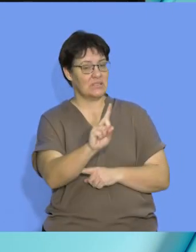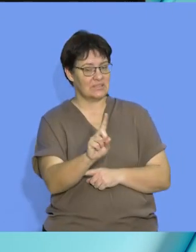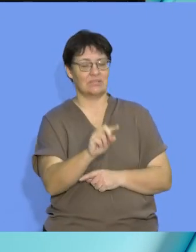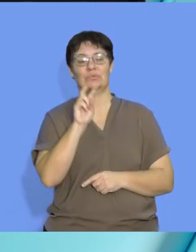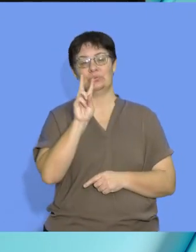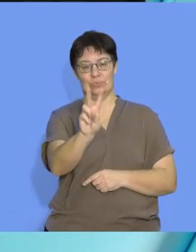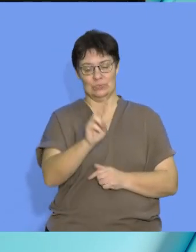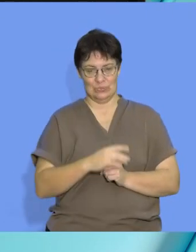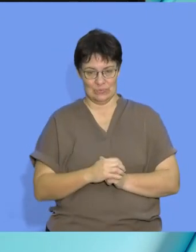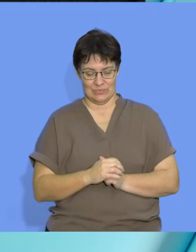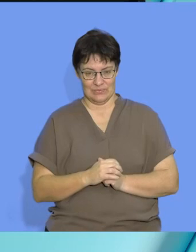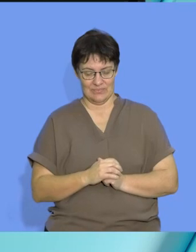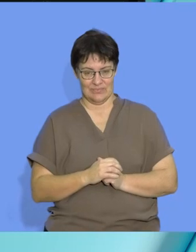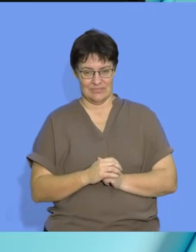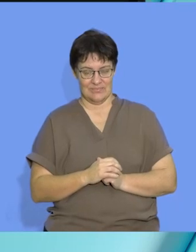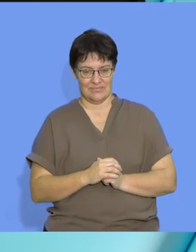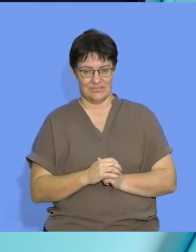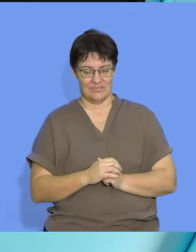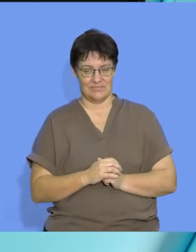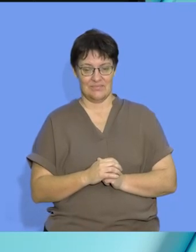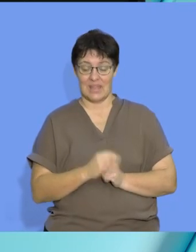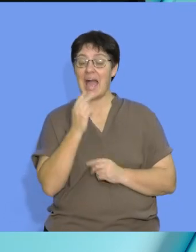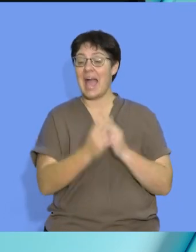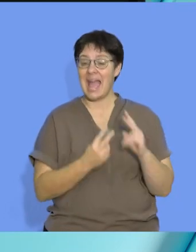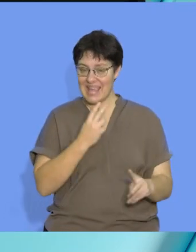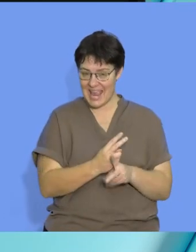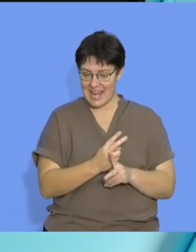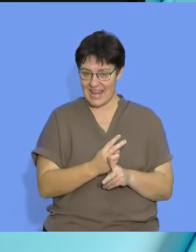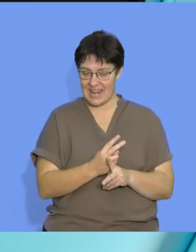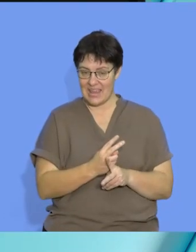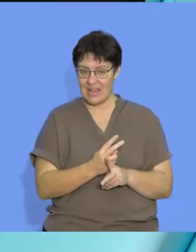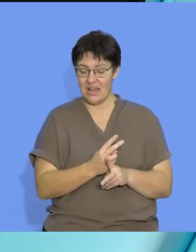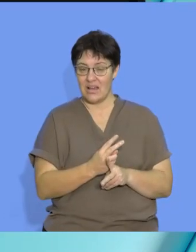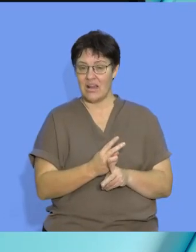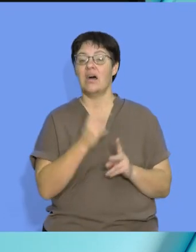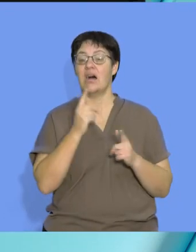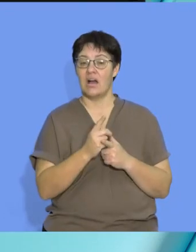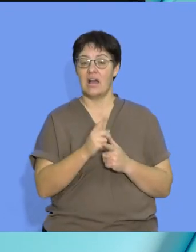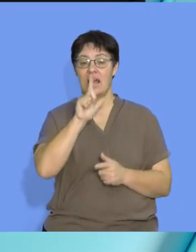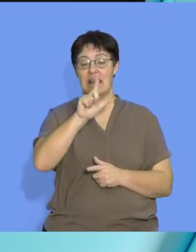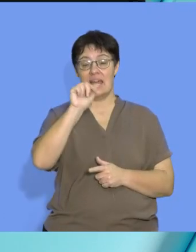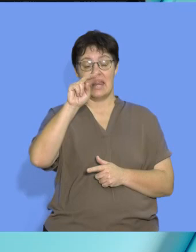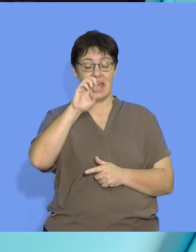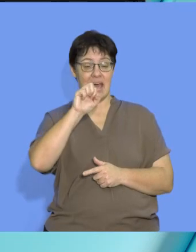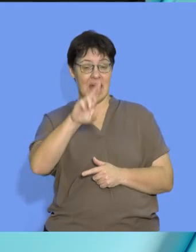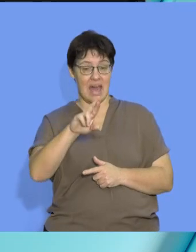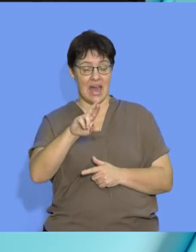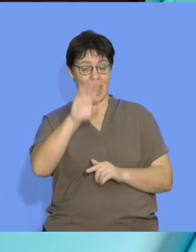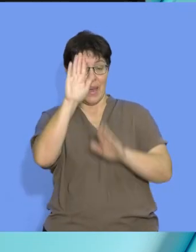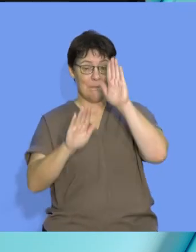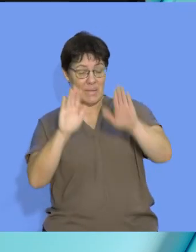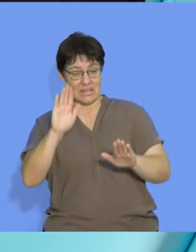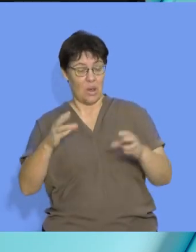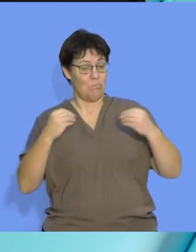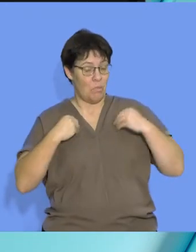2. And again, I'm going to repeat that the property of a linear pattern is the fact that there